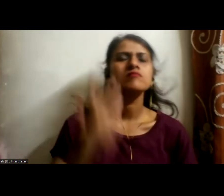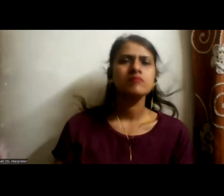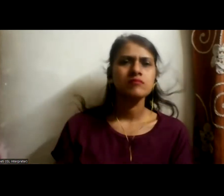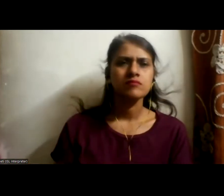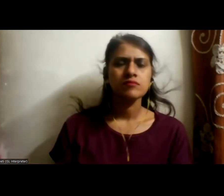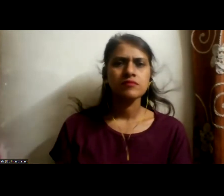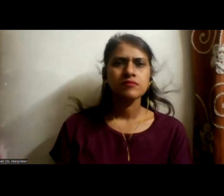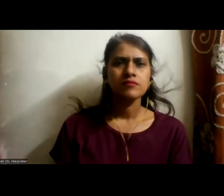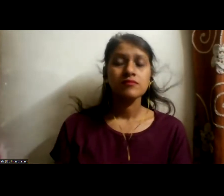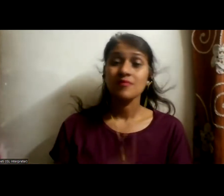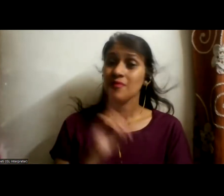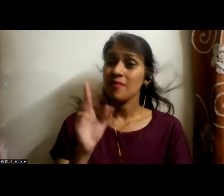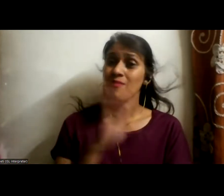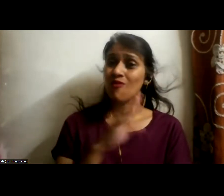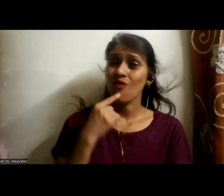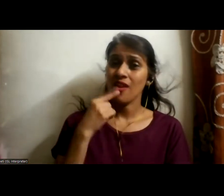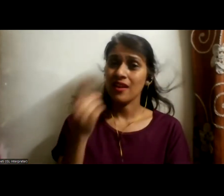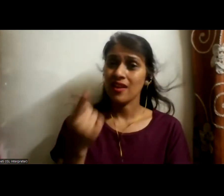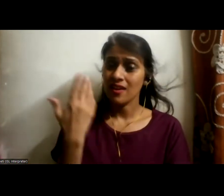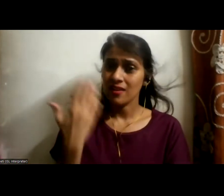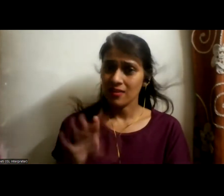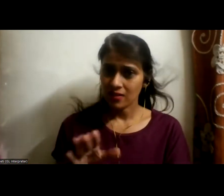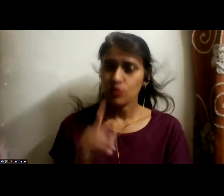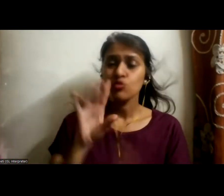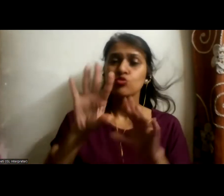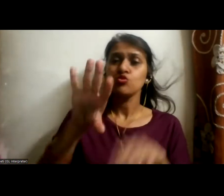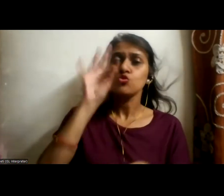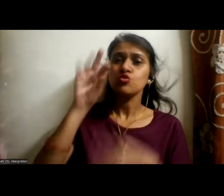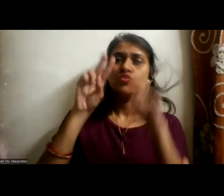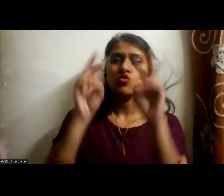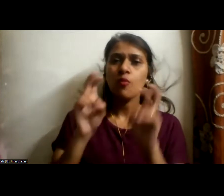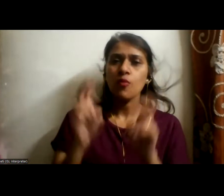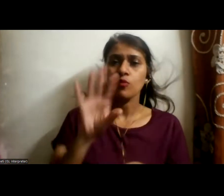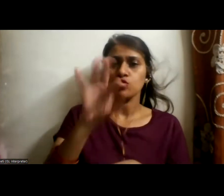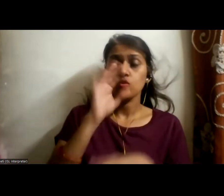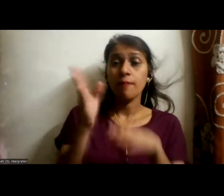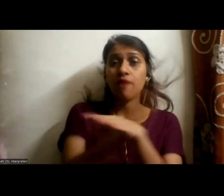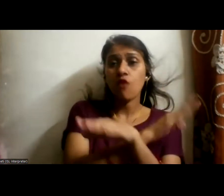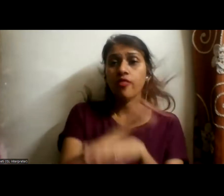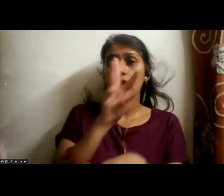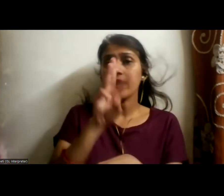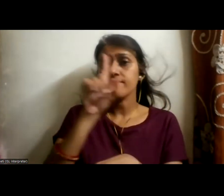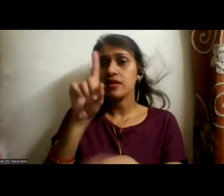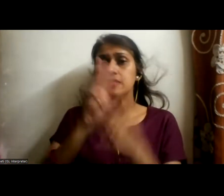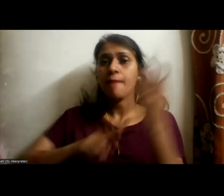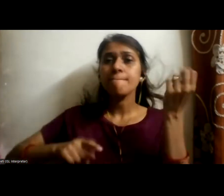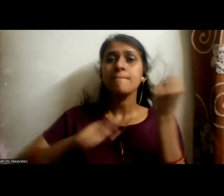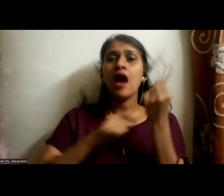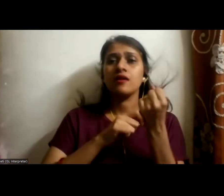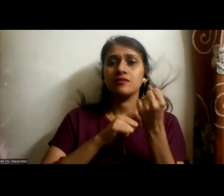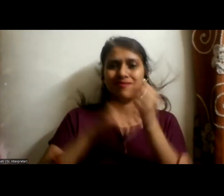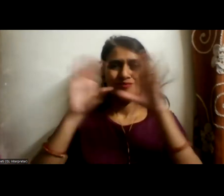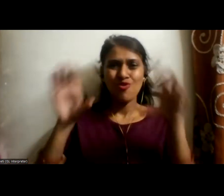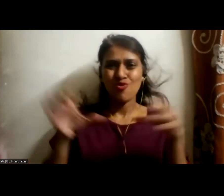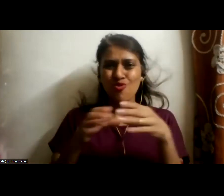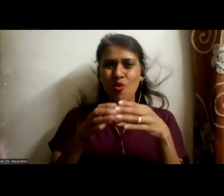had informed you all that you have to choose a topic by 31st of March. And that message was circulated on